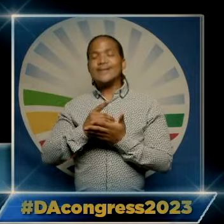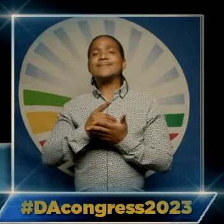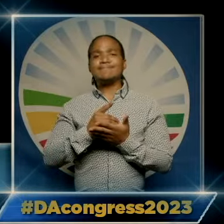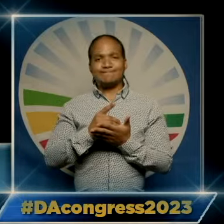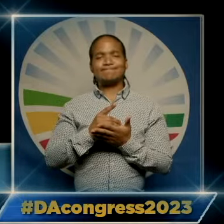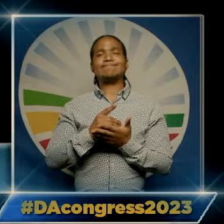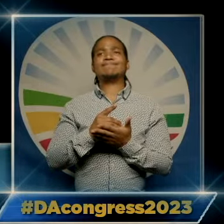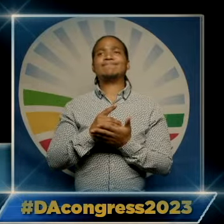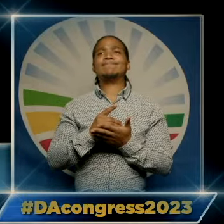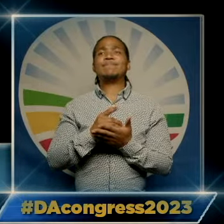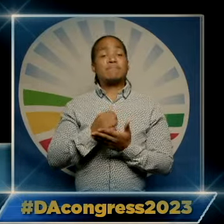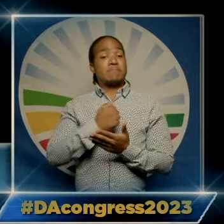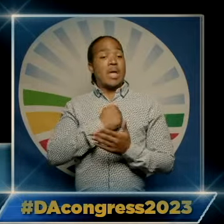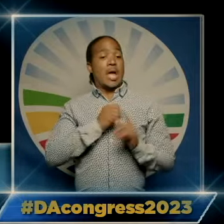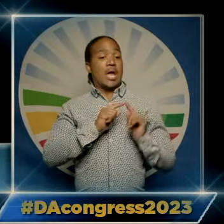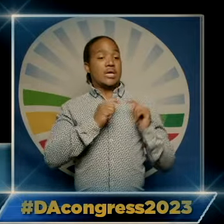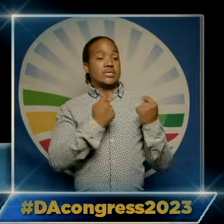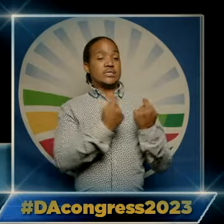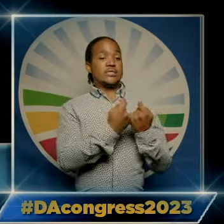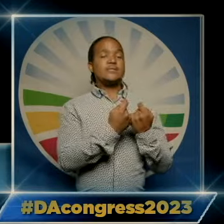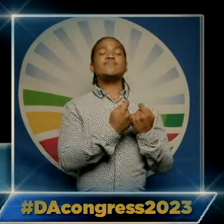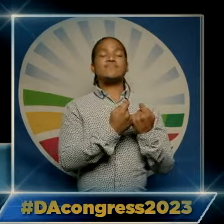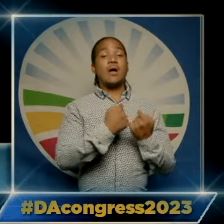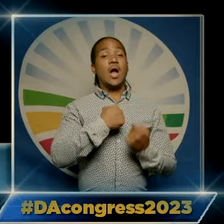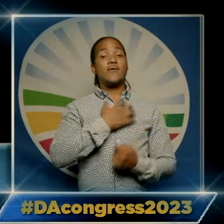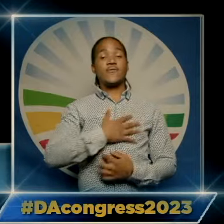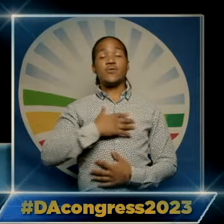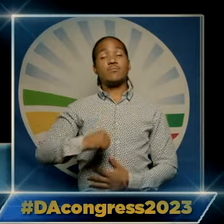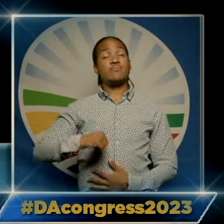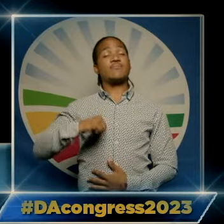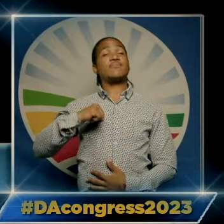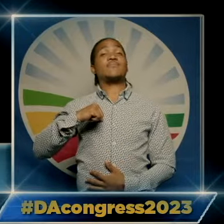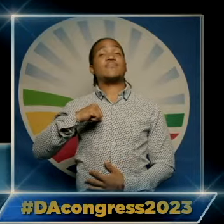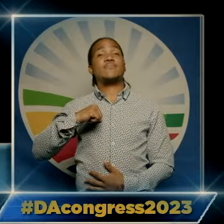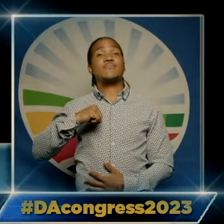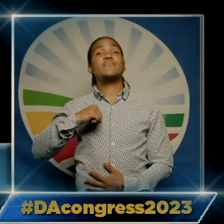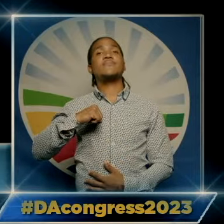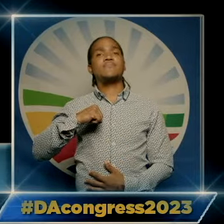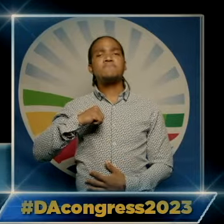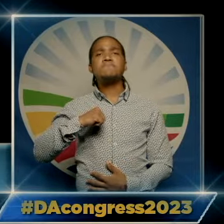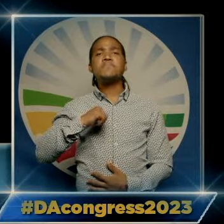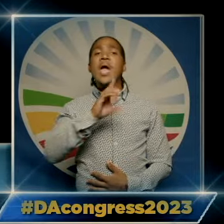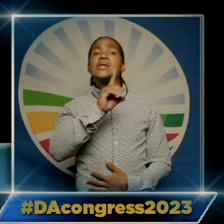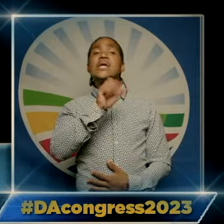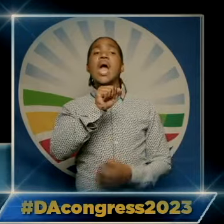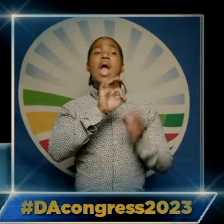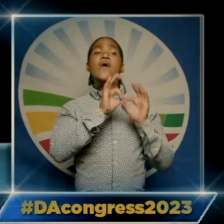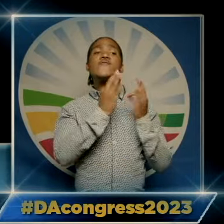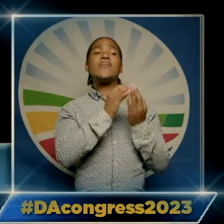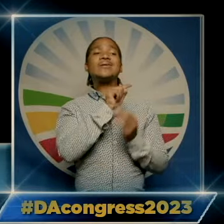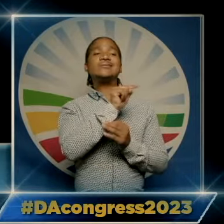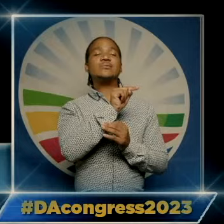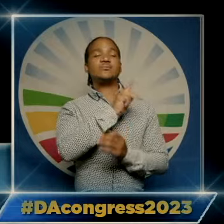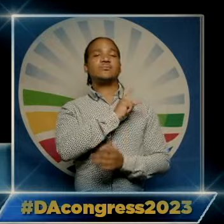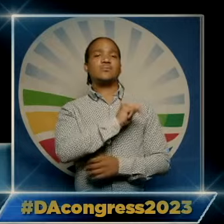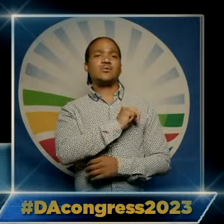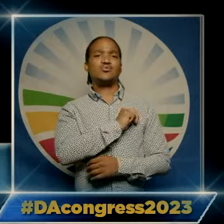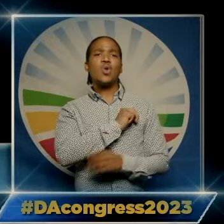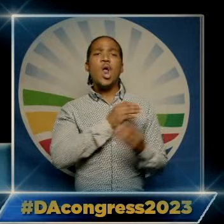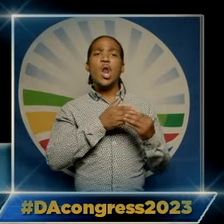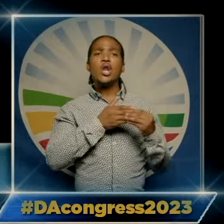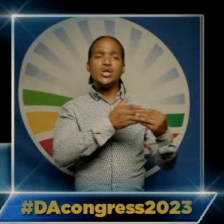caucus, my team, who I'm very proud of, and the broader DA family in KwaZulu-Natal and leadership, to bring